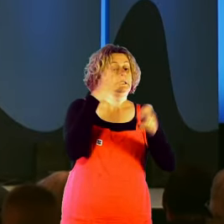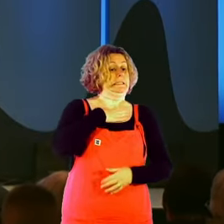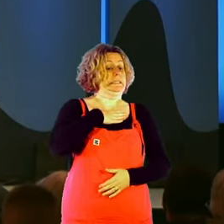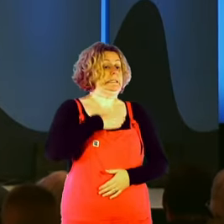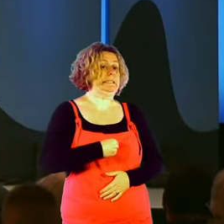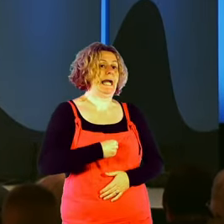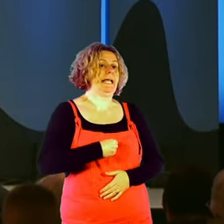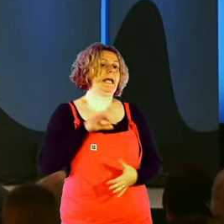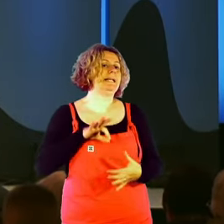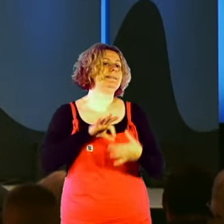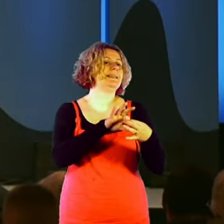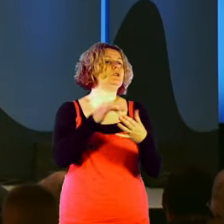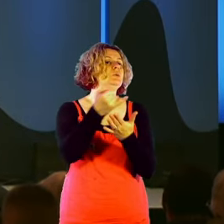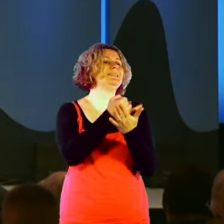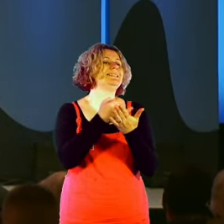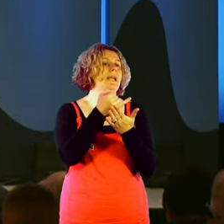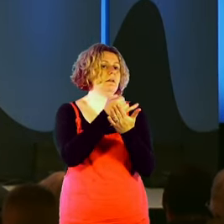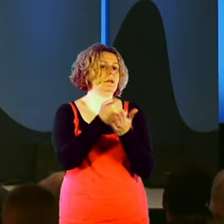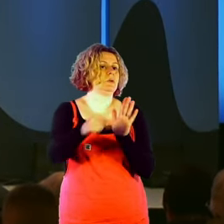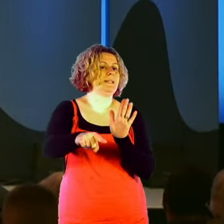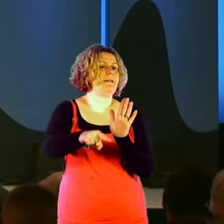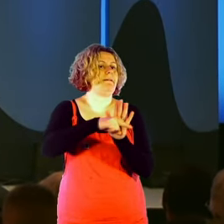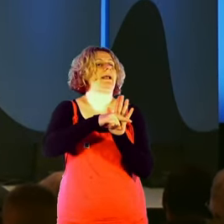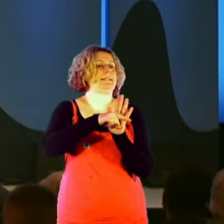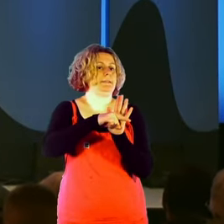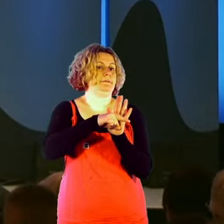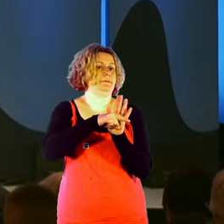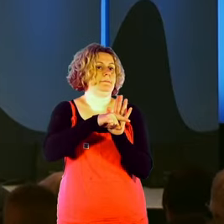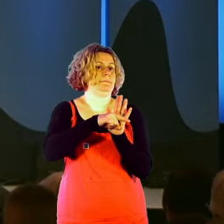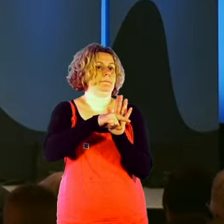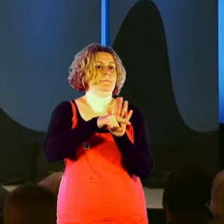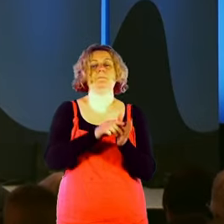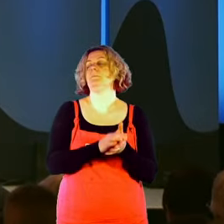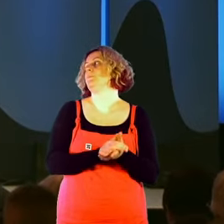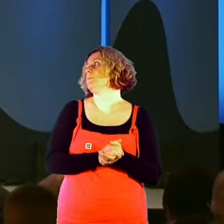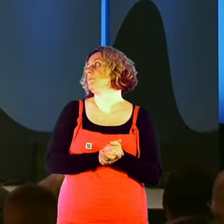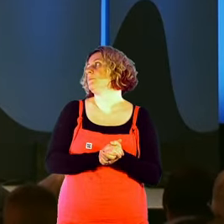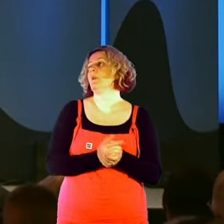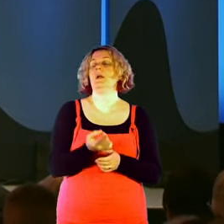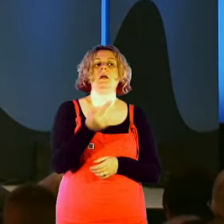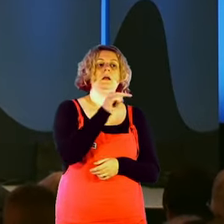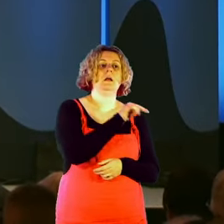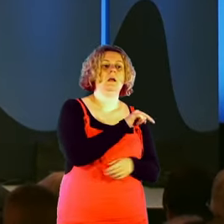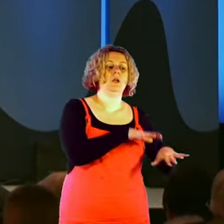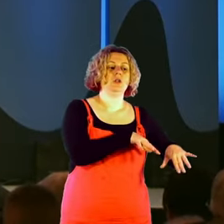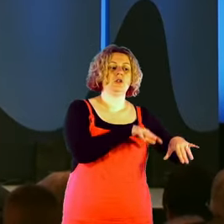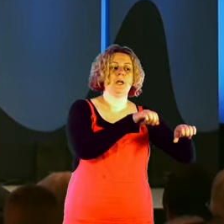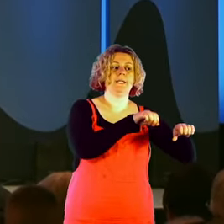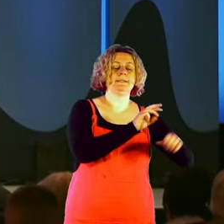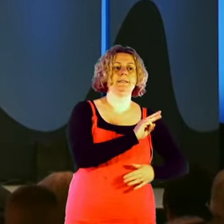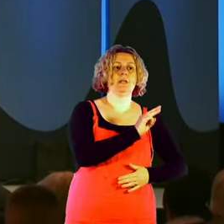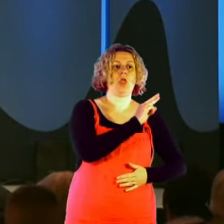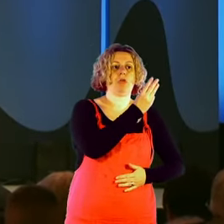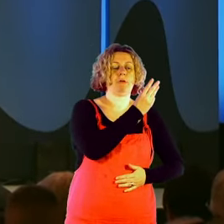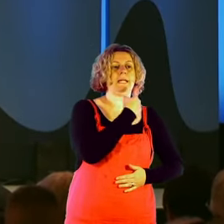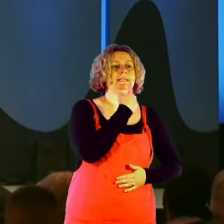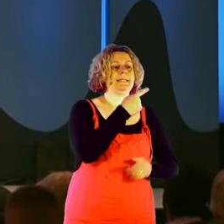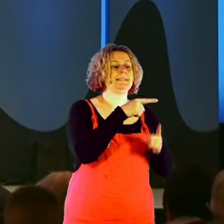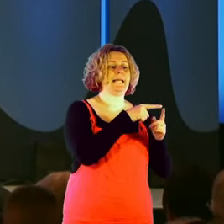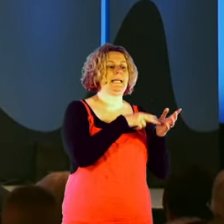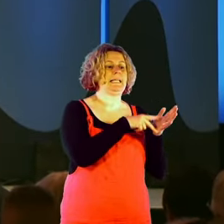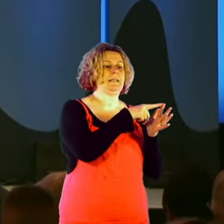is clearly negative. So the curse, I think, that we see in Genesis 3 is not so much that she will